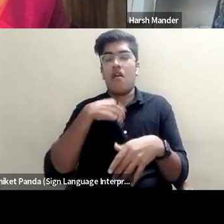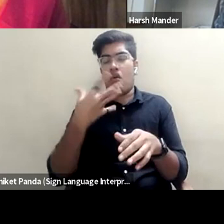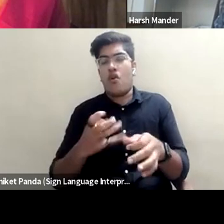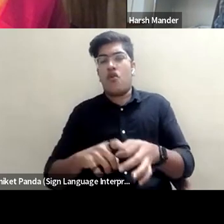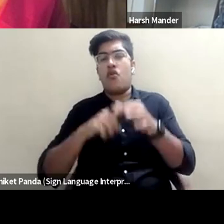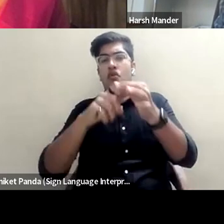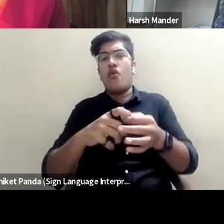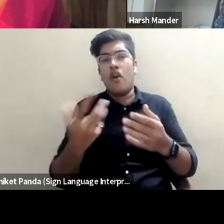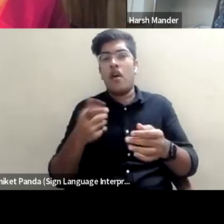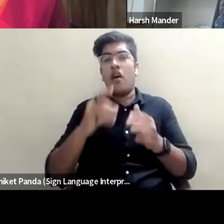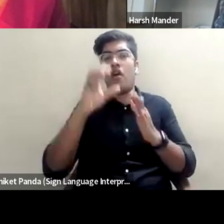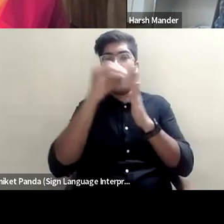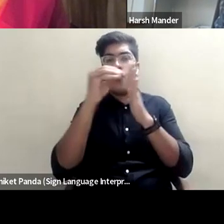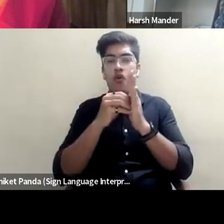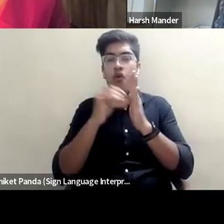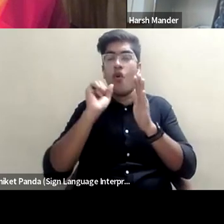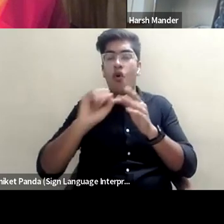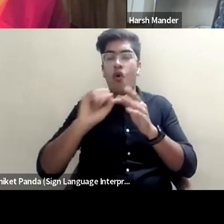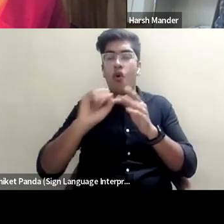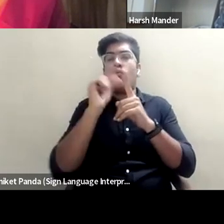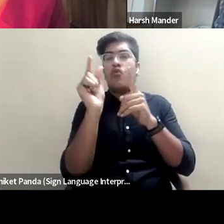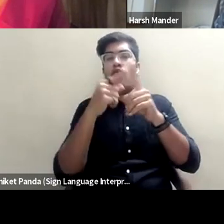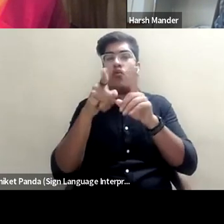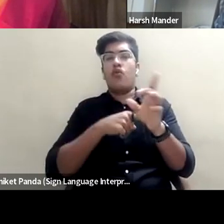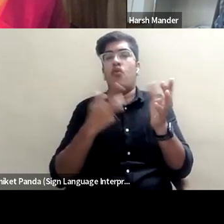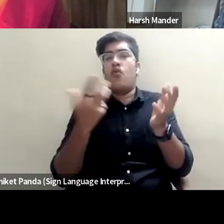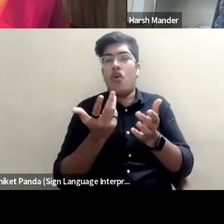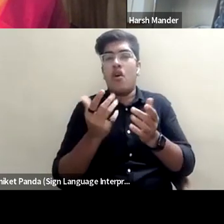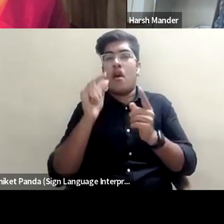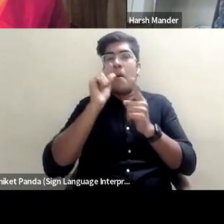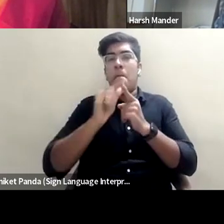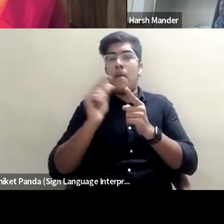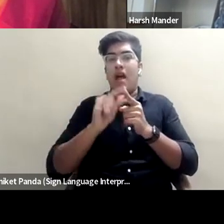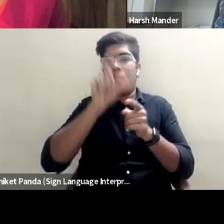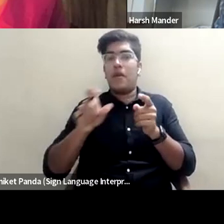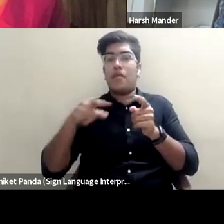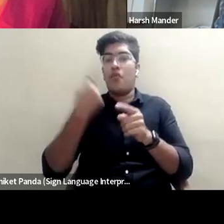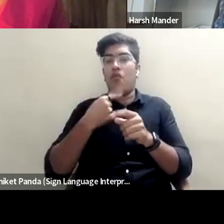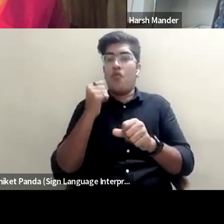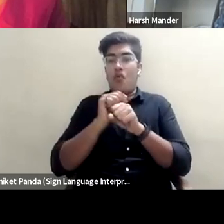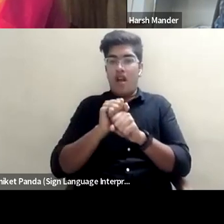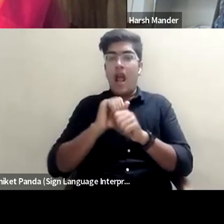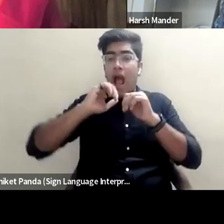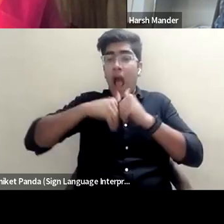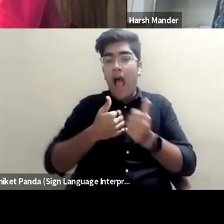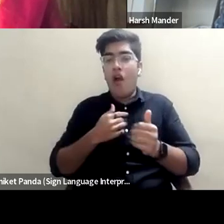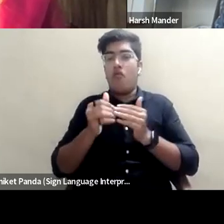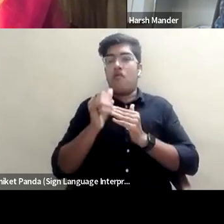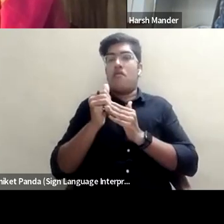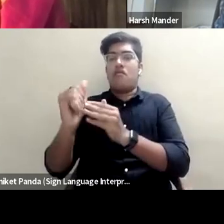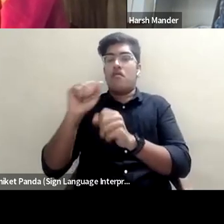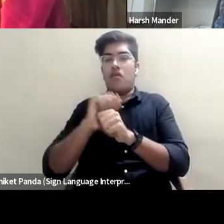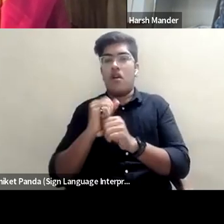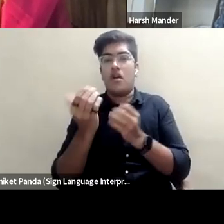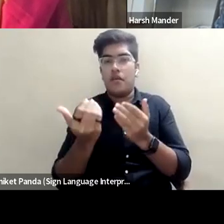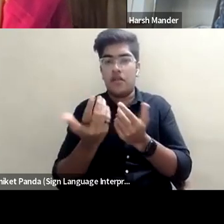have in disciplining the conduct of private actors? How do we ensure that constitutional values apply